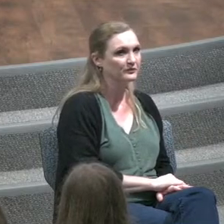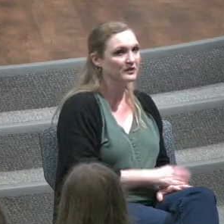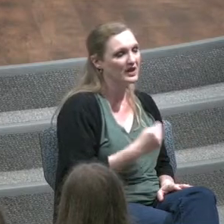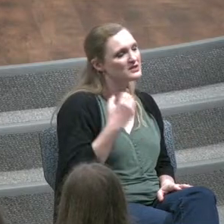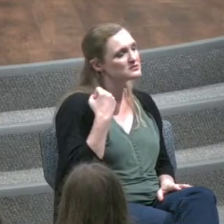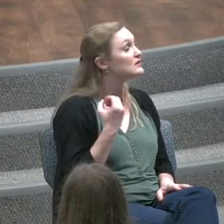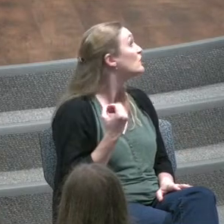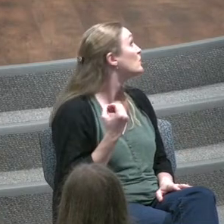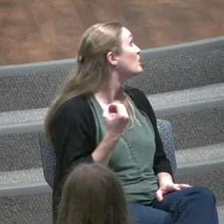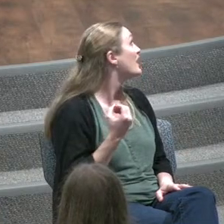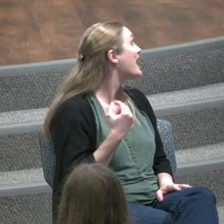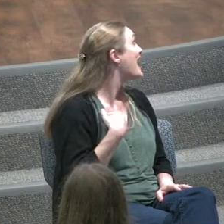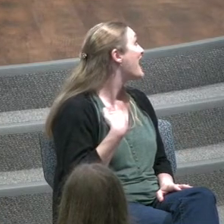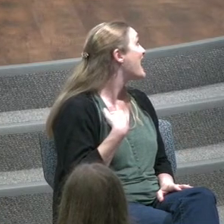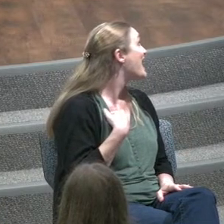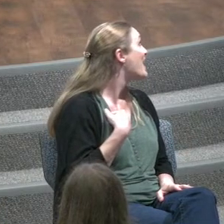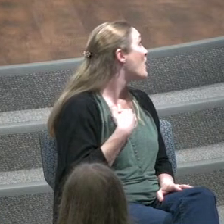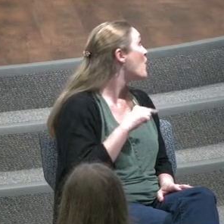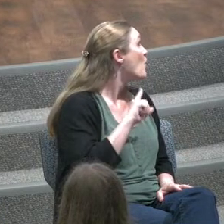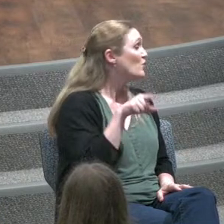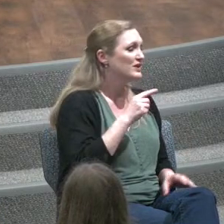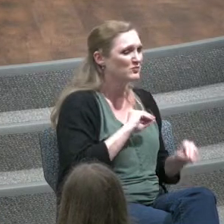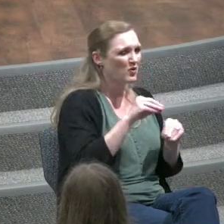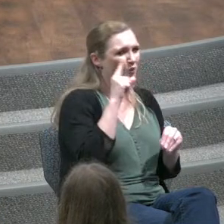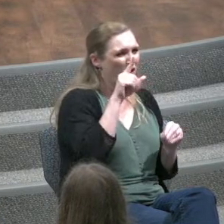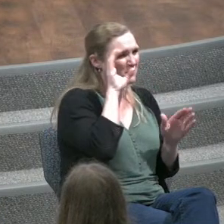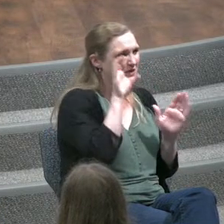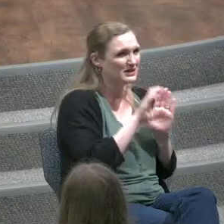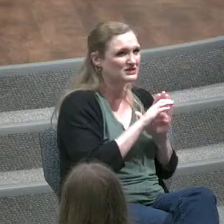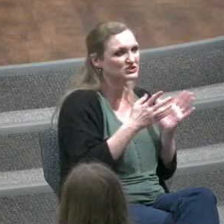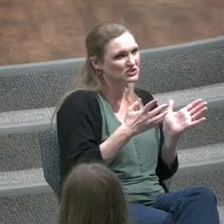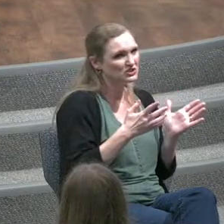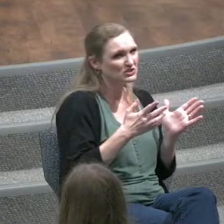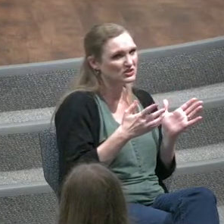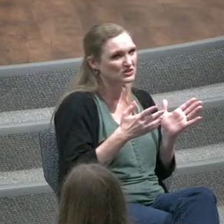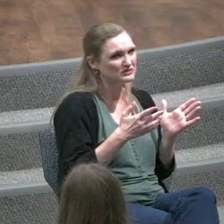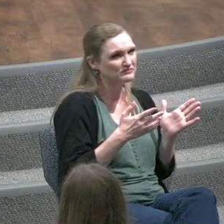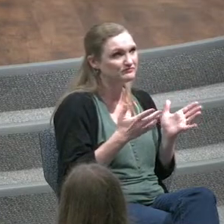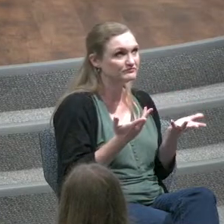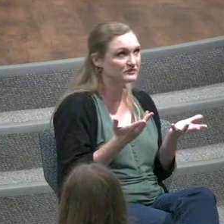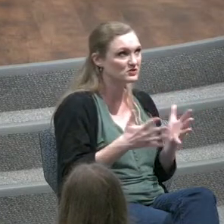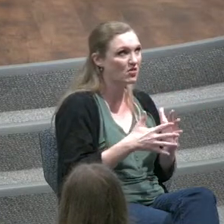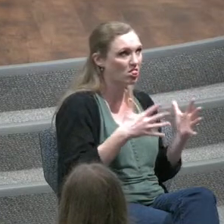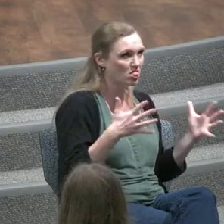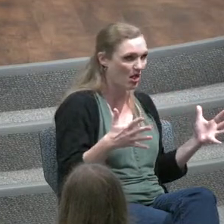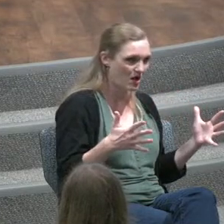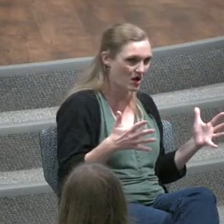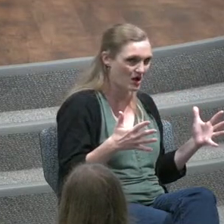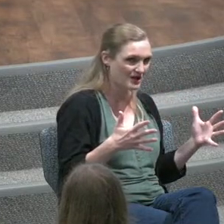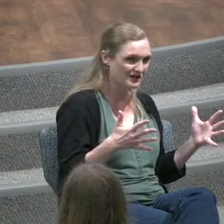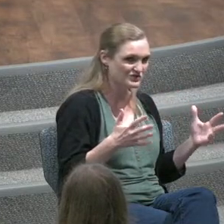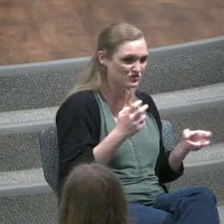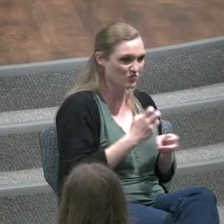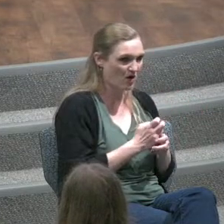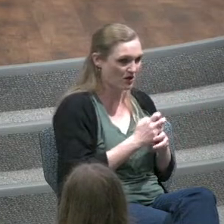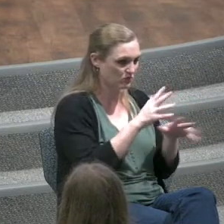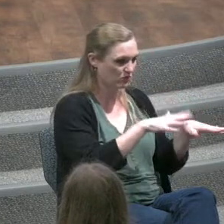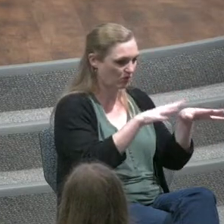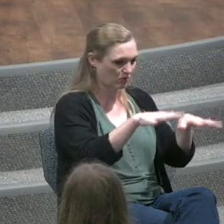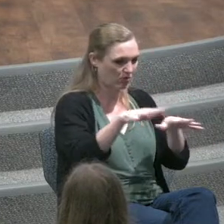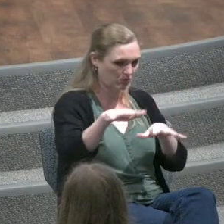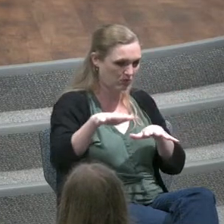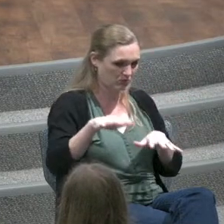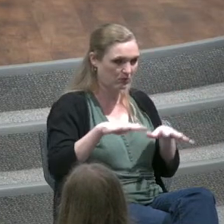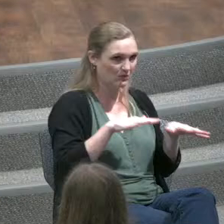Herodium. And so I only put one picture in here. There's a lot of just, crumbled up rock, and then you've